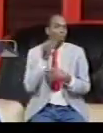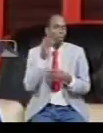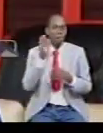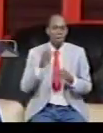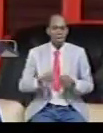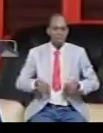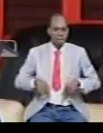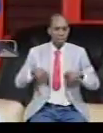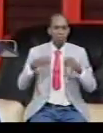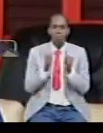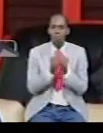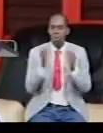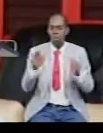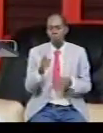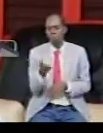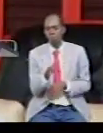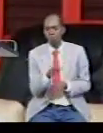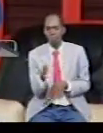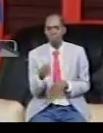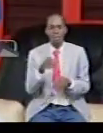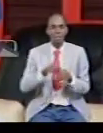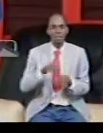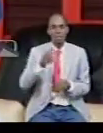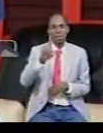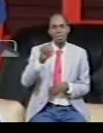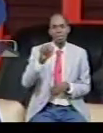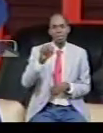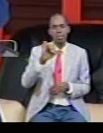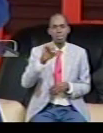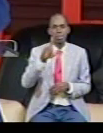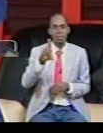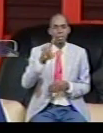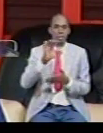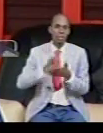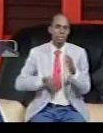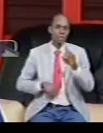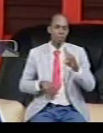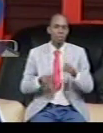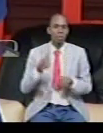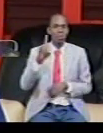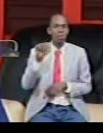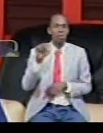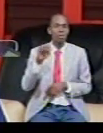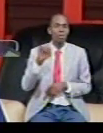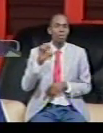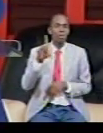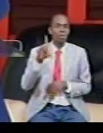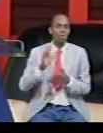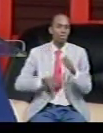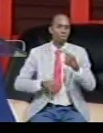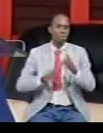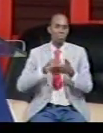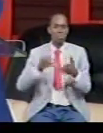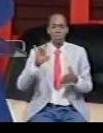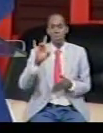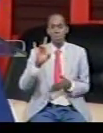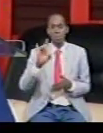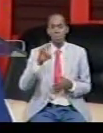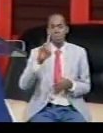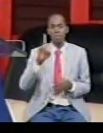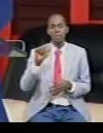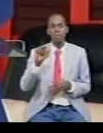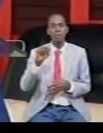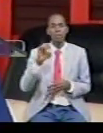without compromise. In Daniel chapter 1, I'm reading from verse 8.